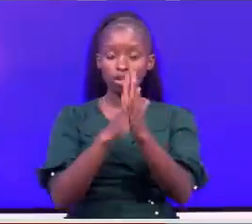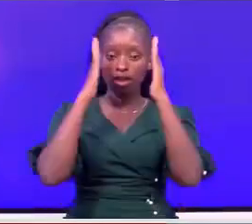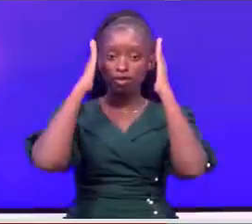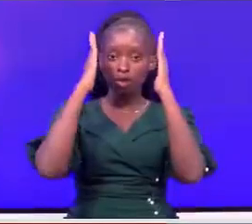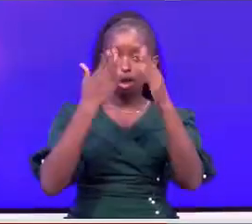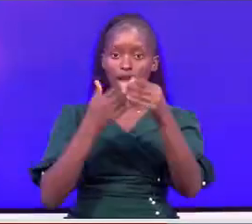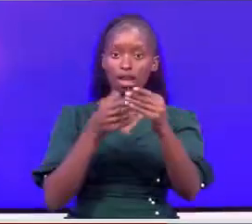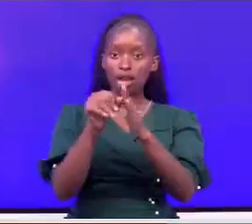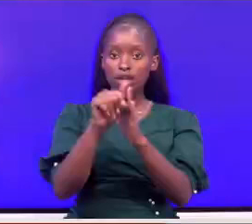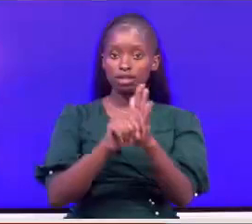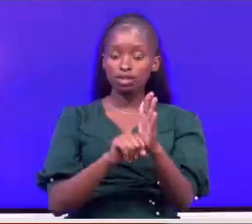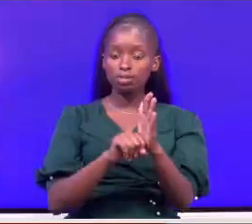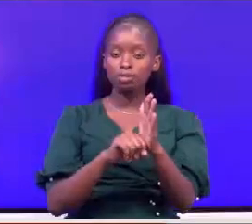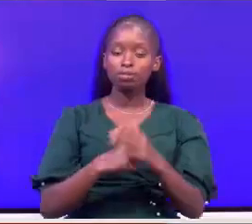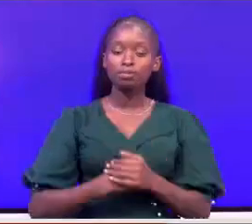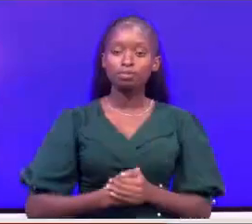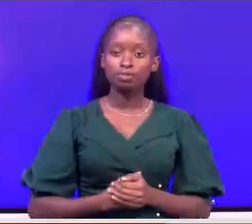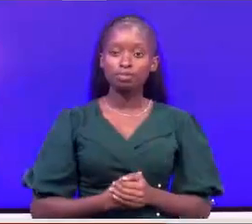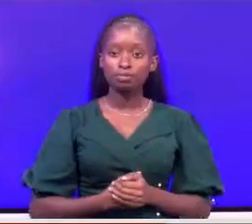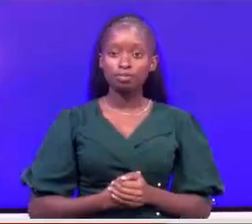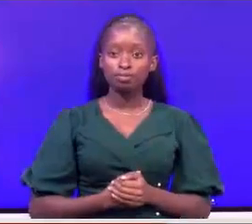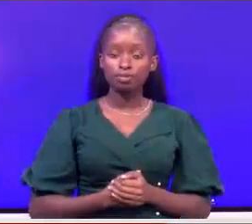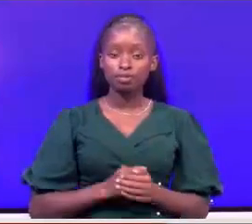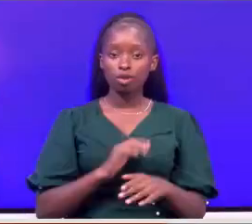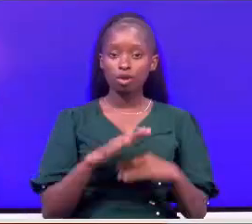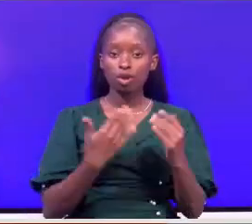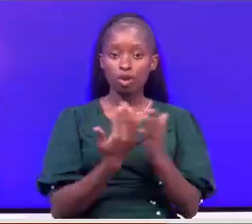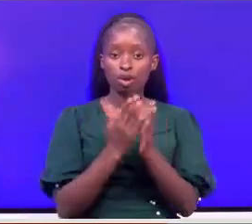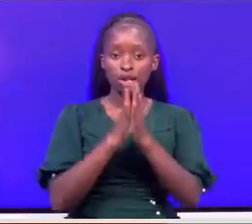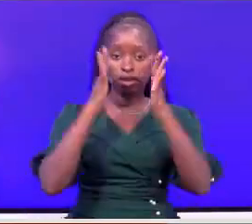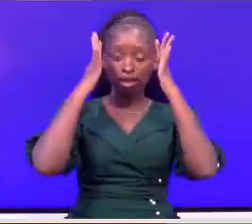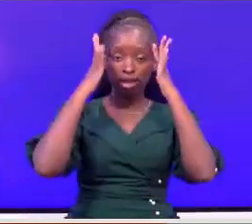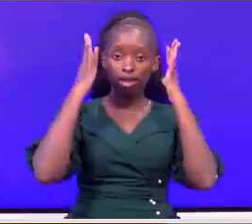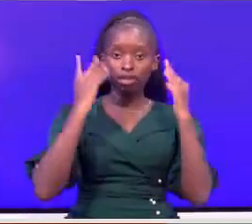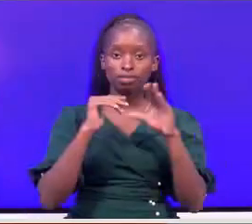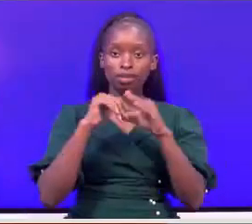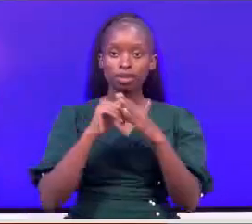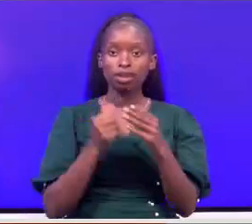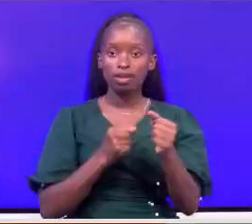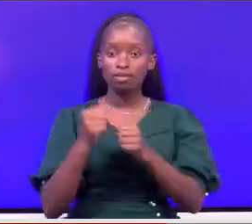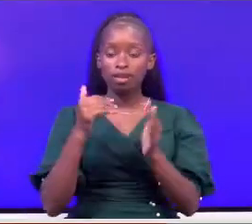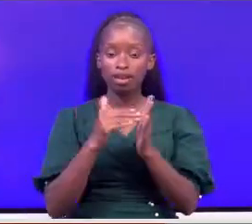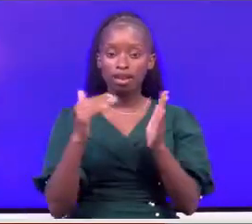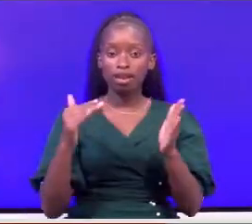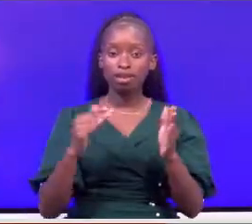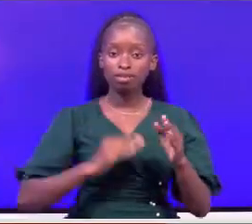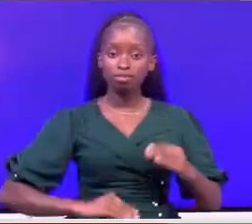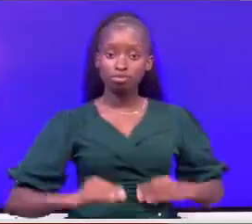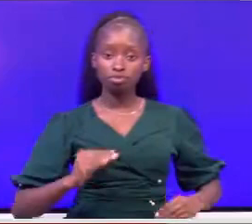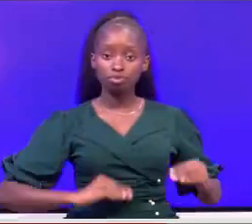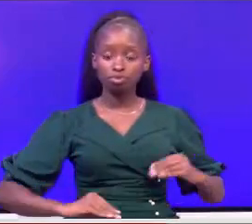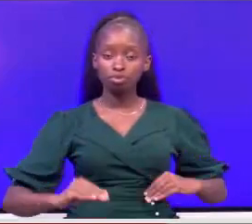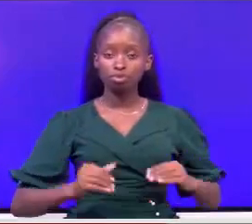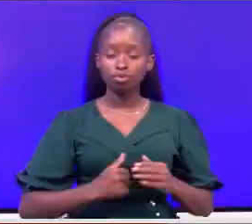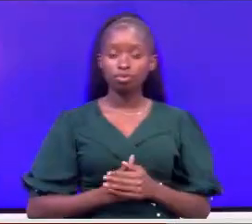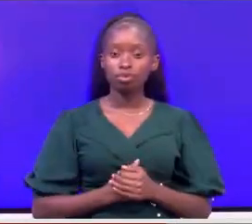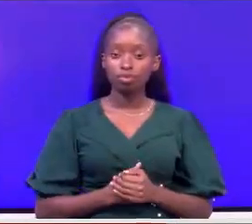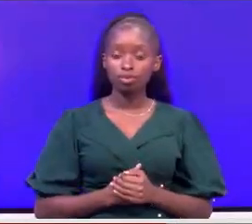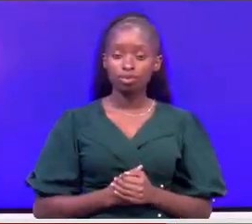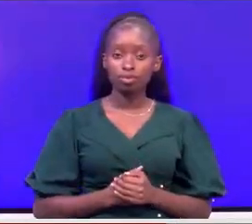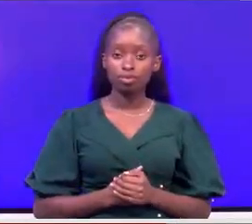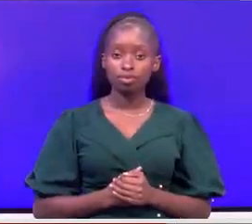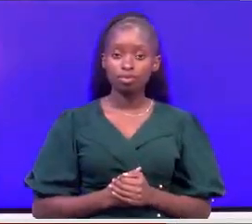leadership boldly and decisively in the fight against corruption. We resolved